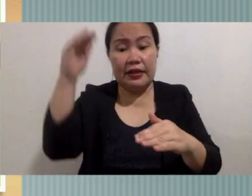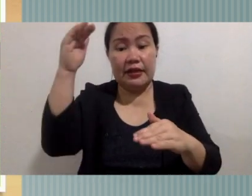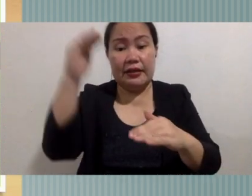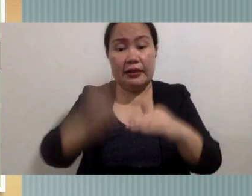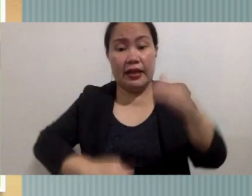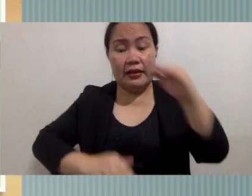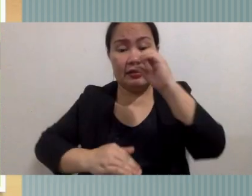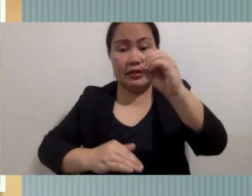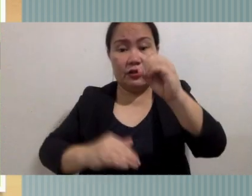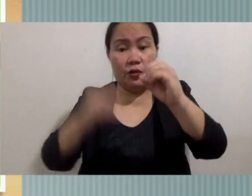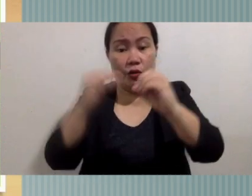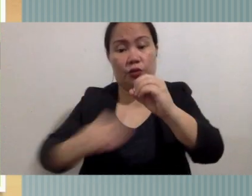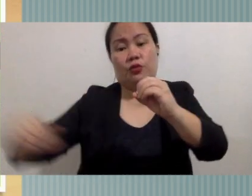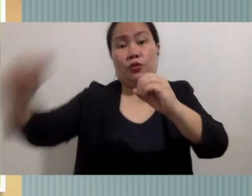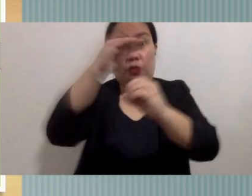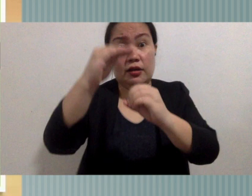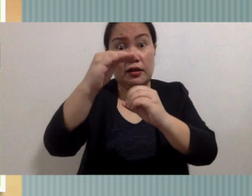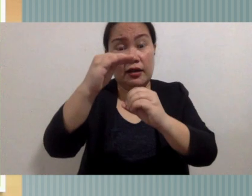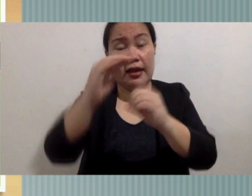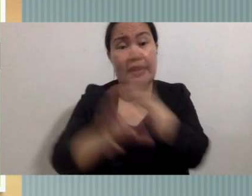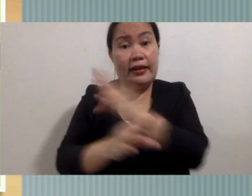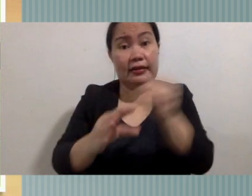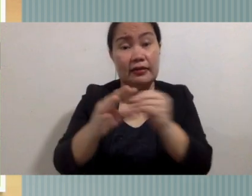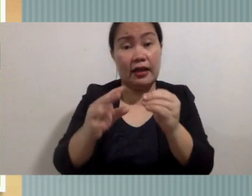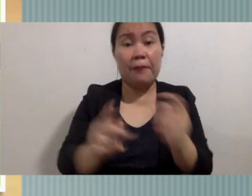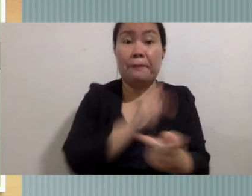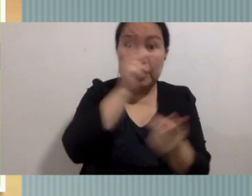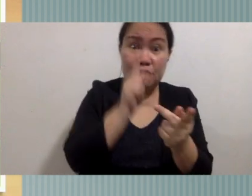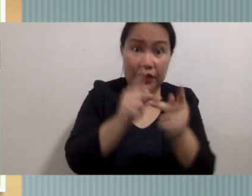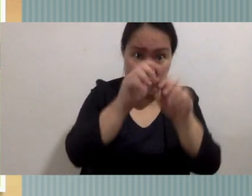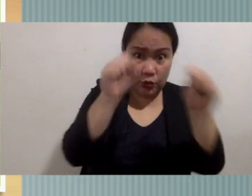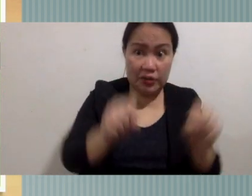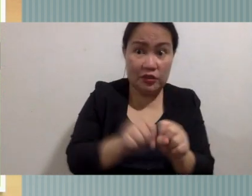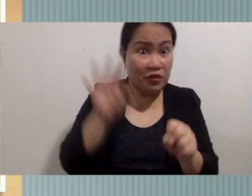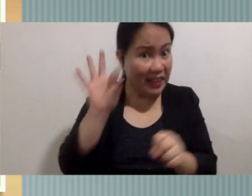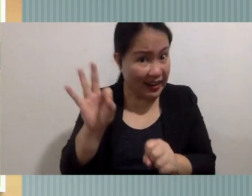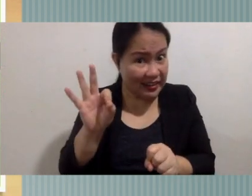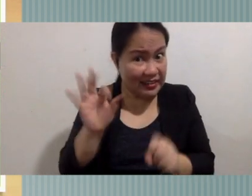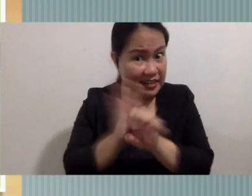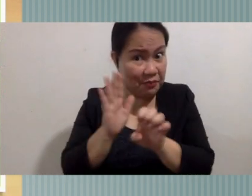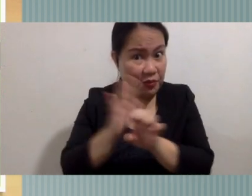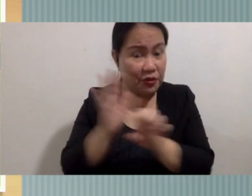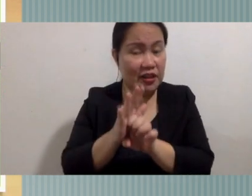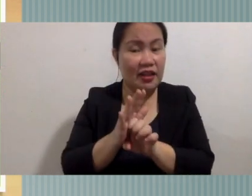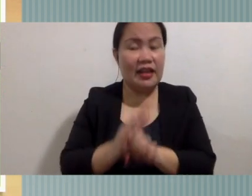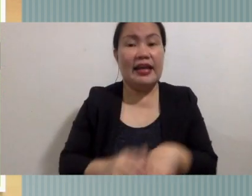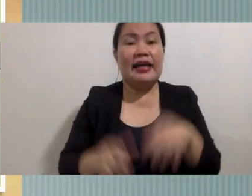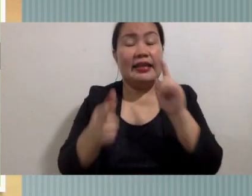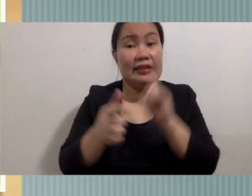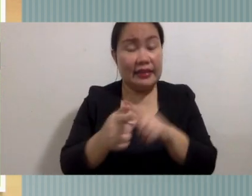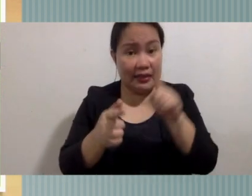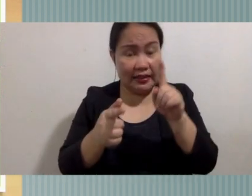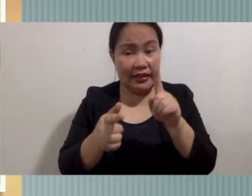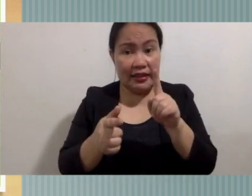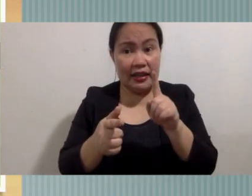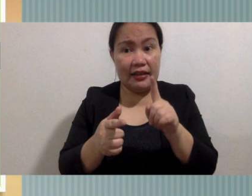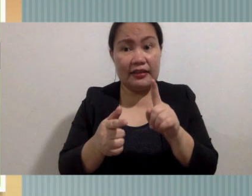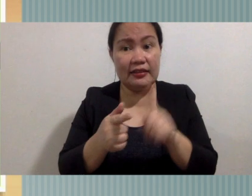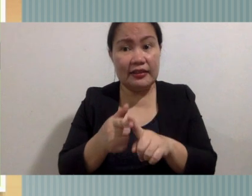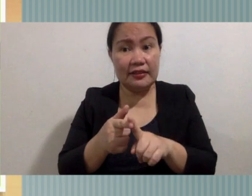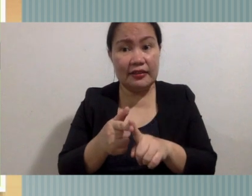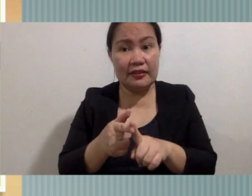than 0 and it is a perfect square, the roots or the solution of the quadratic equation